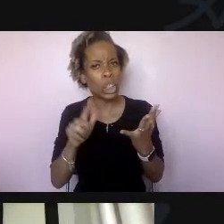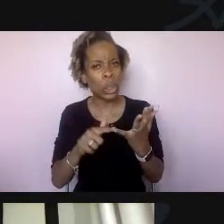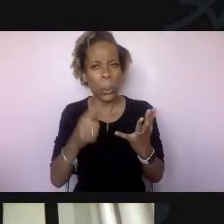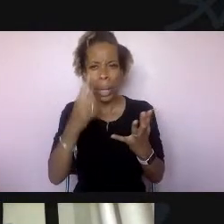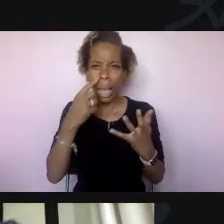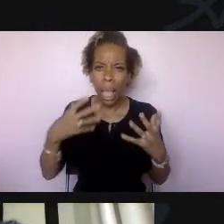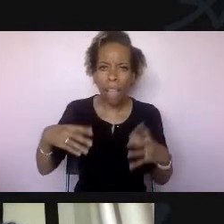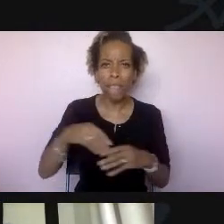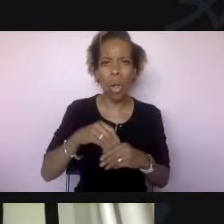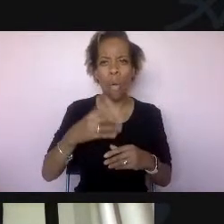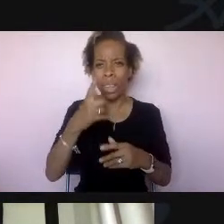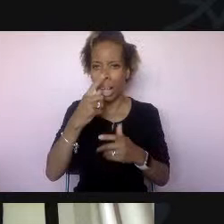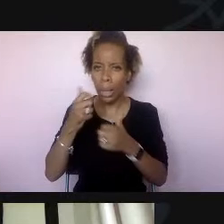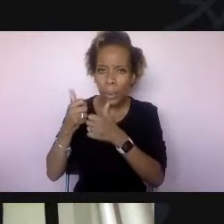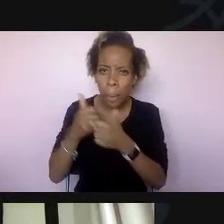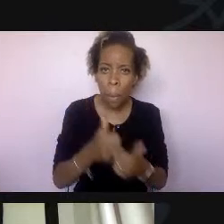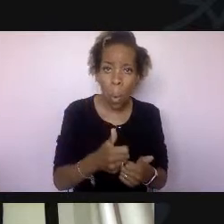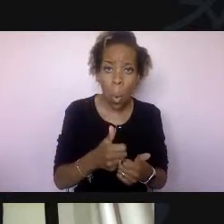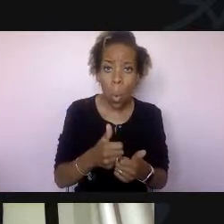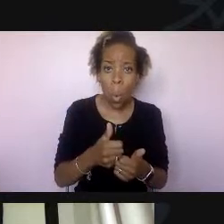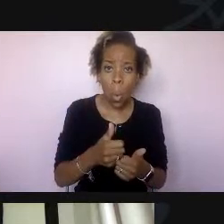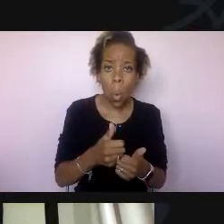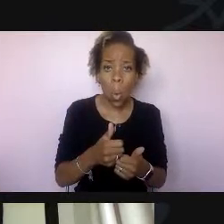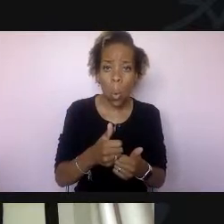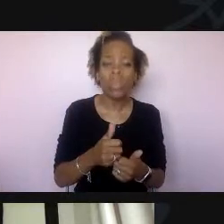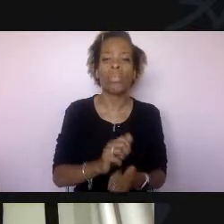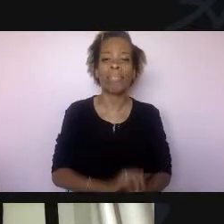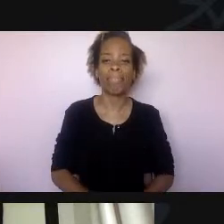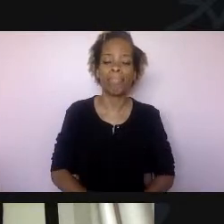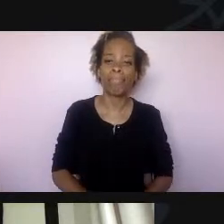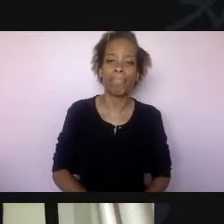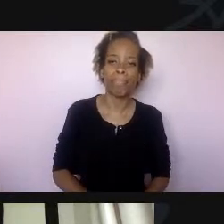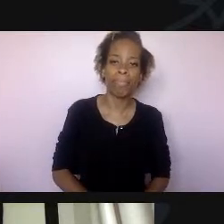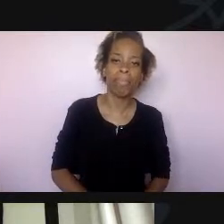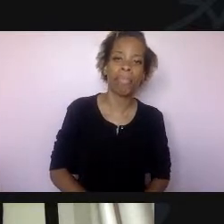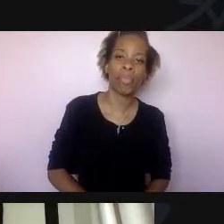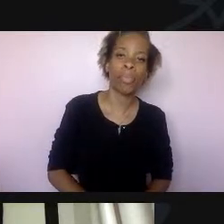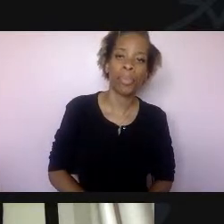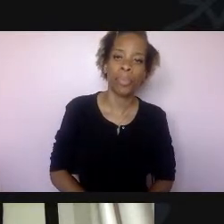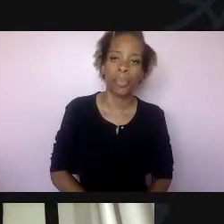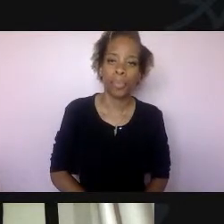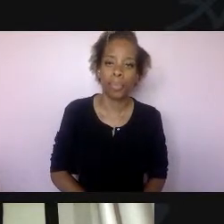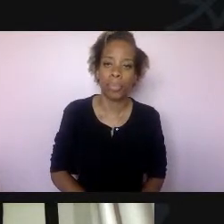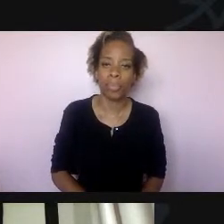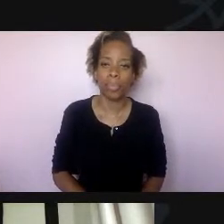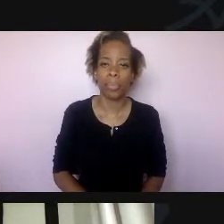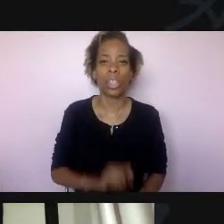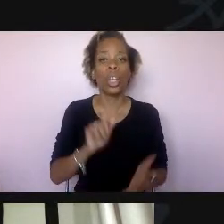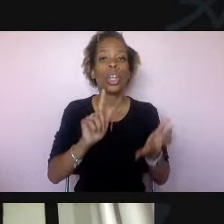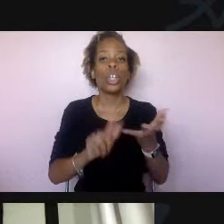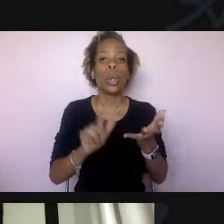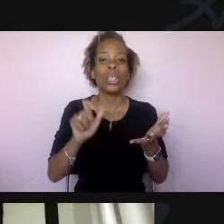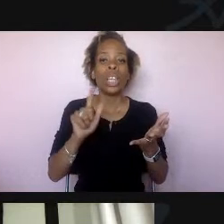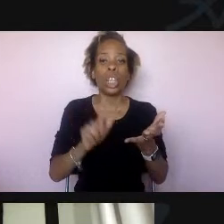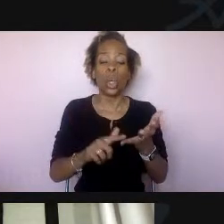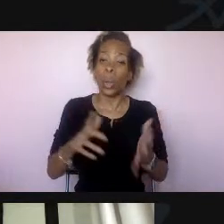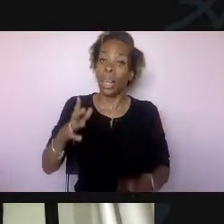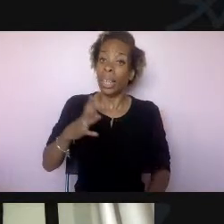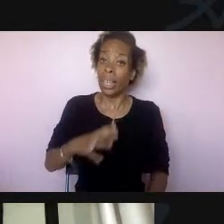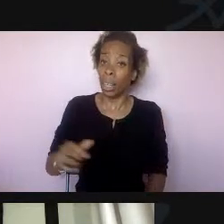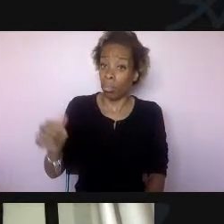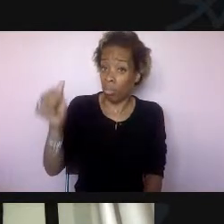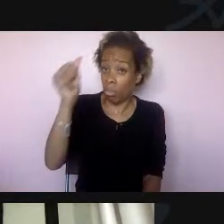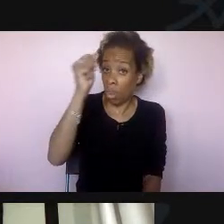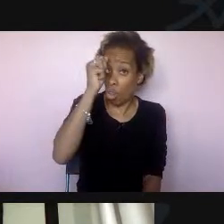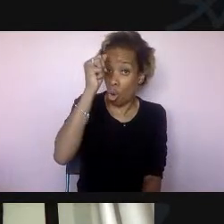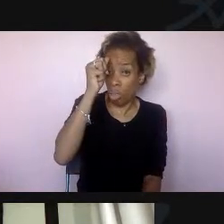this? I think the first thing which UCU, I believe should do is really acknowledge that even though it's a union and